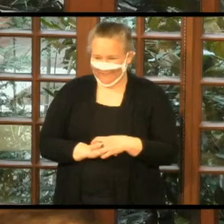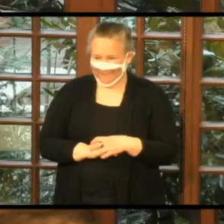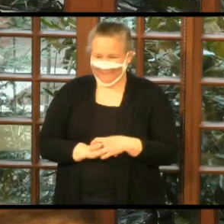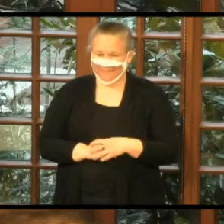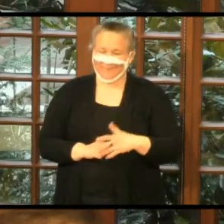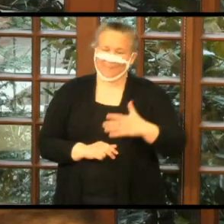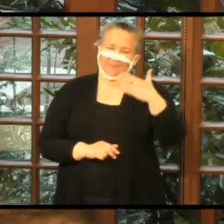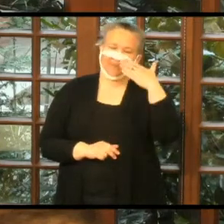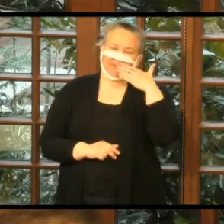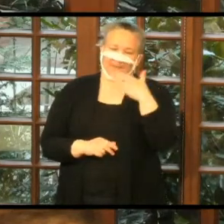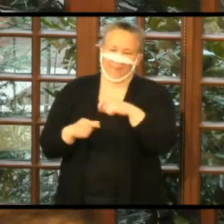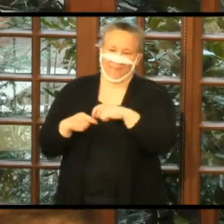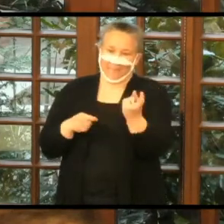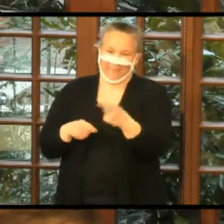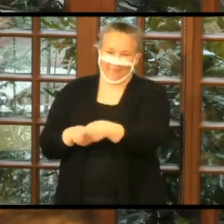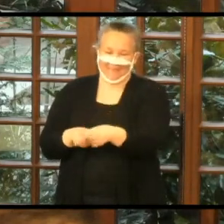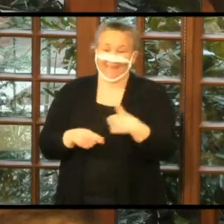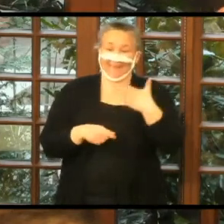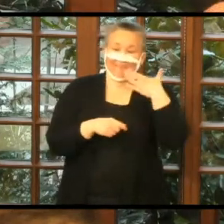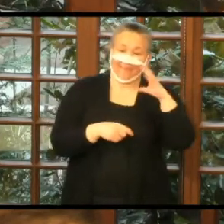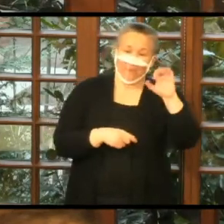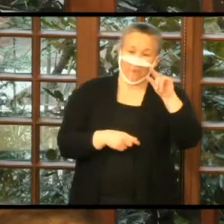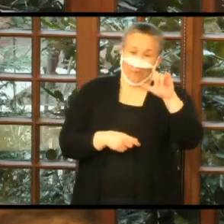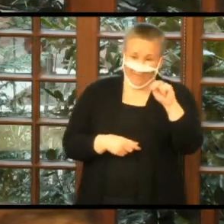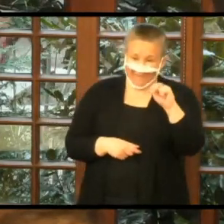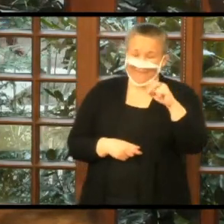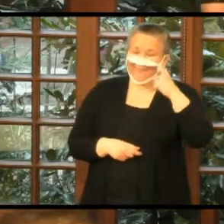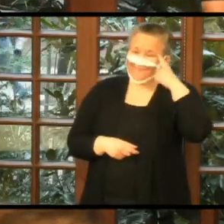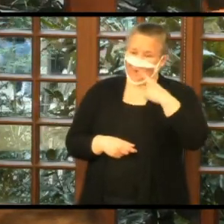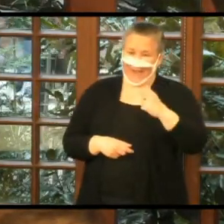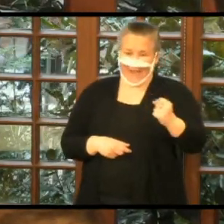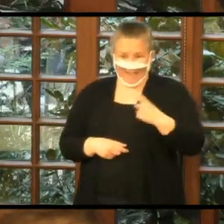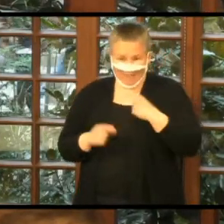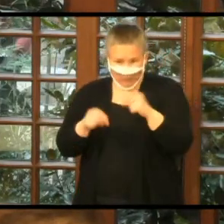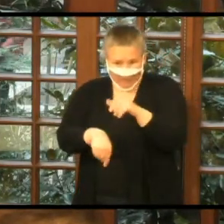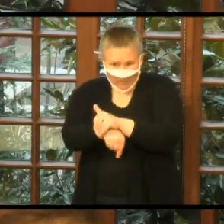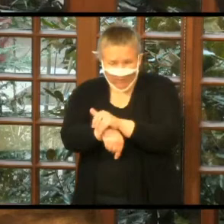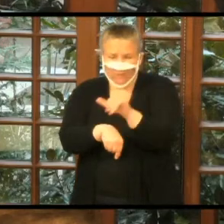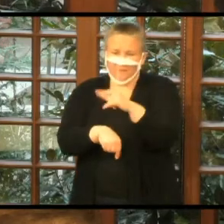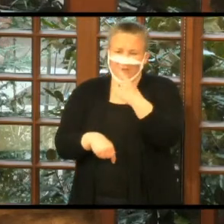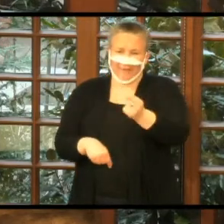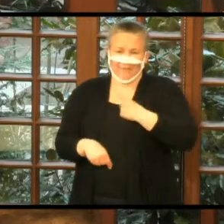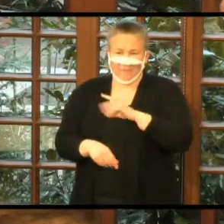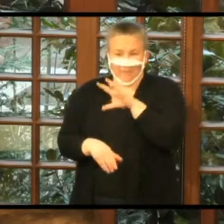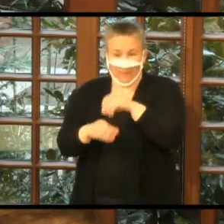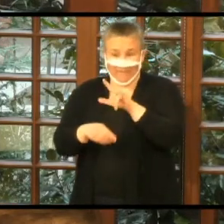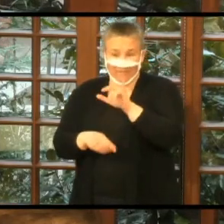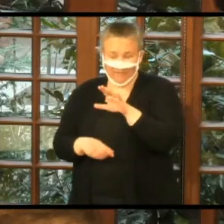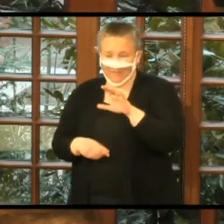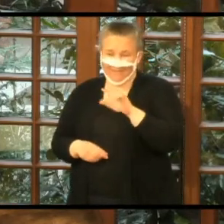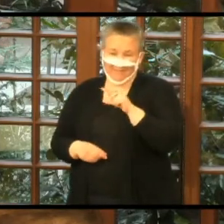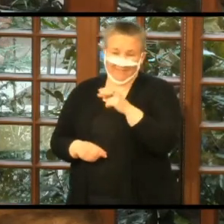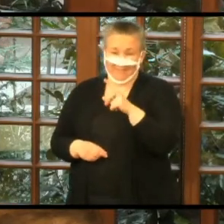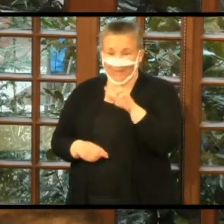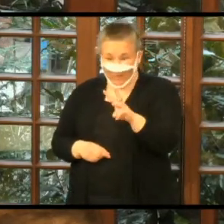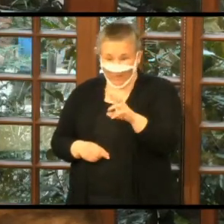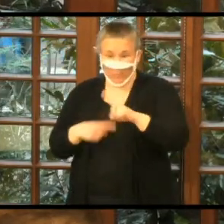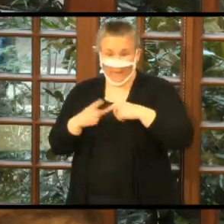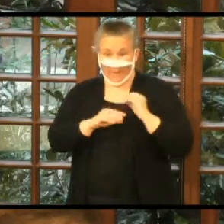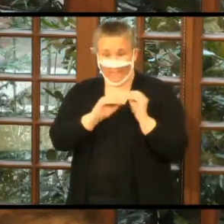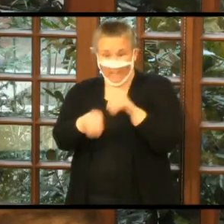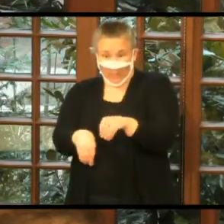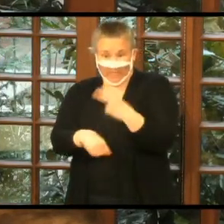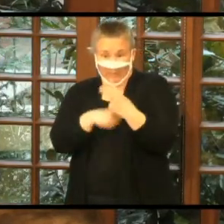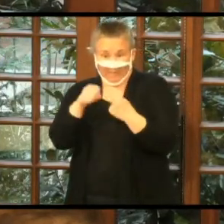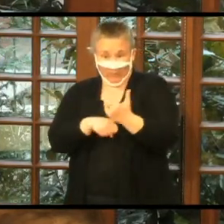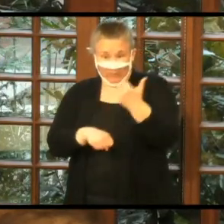Thank you so much to Carmen for asking me to be here tonight, but also for asking me to be a part of the Claw when I moved to Philly a couple of